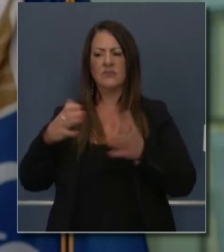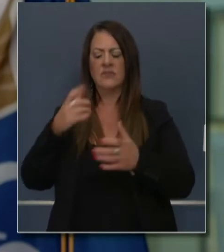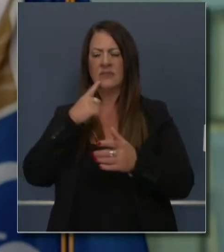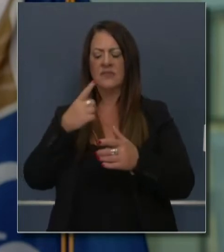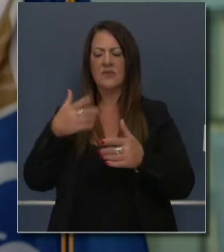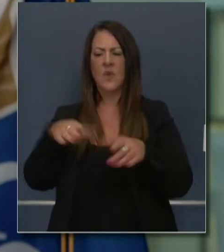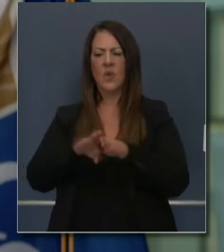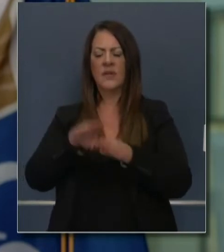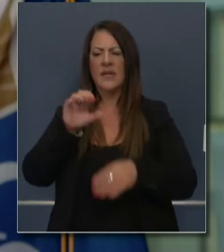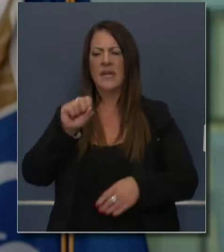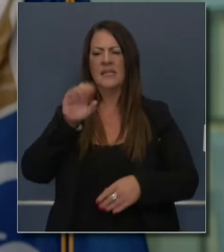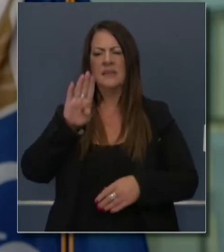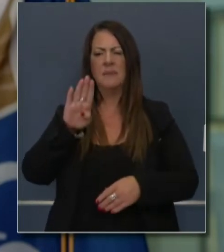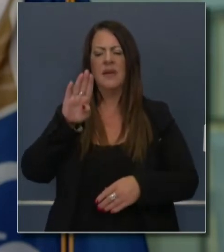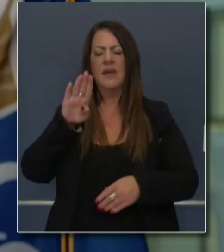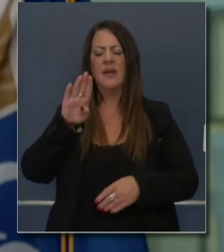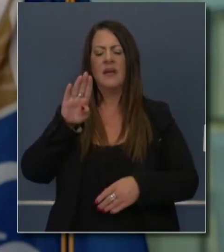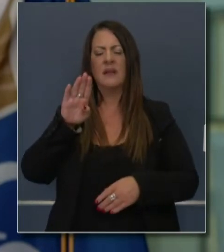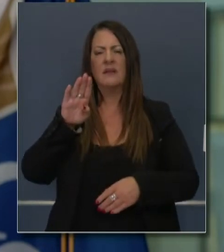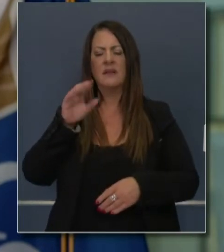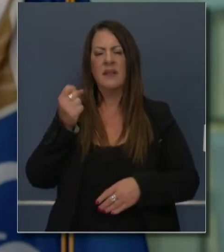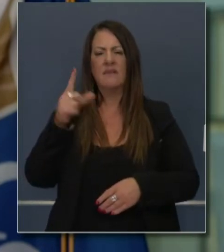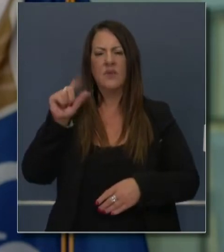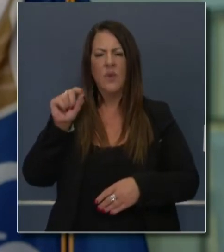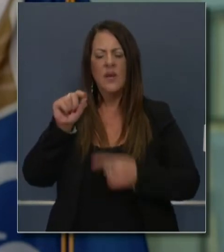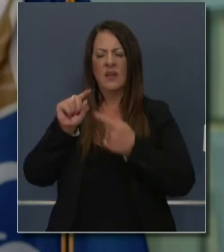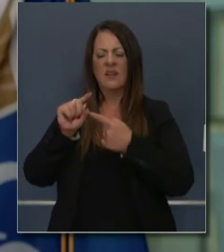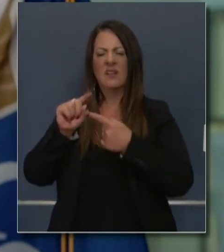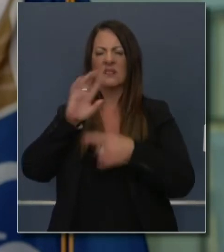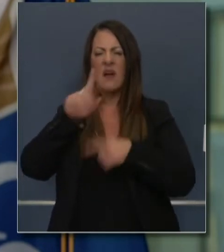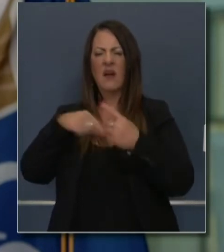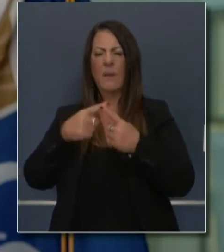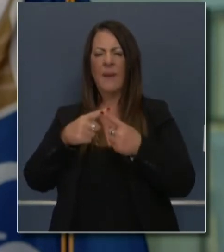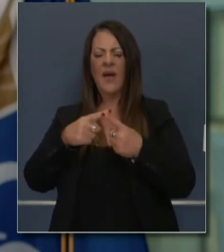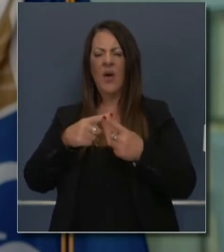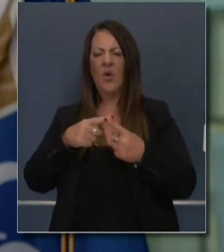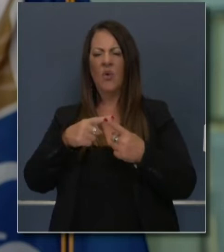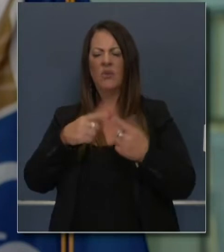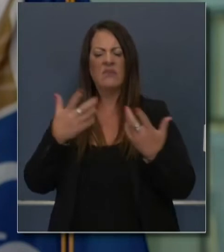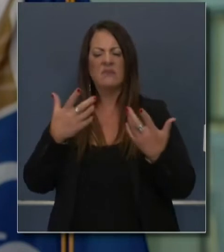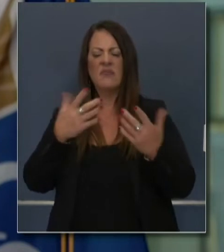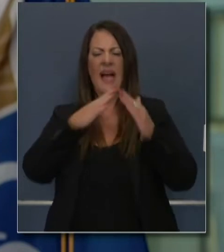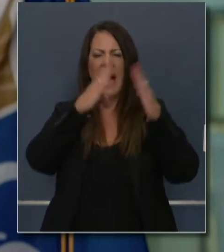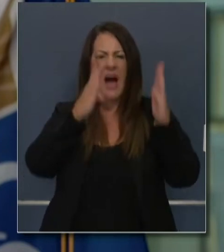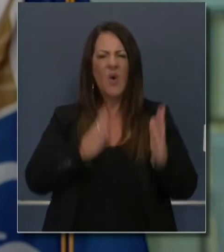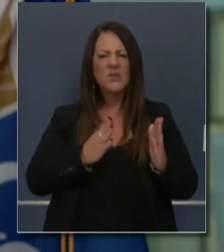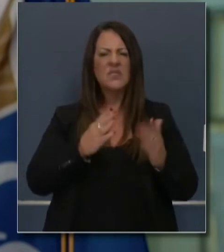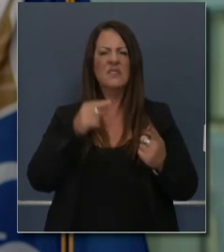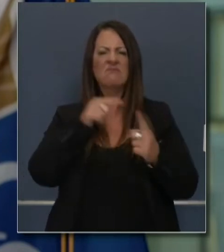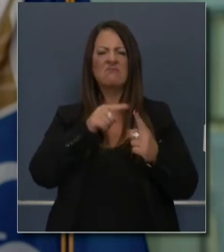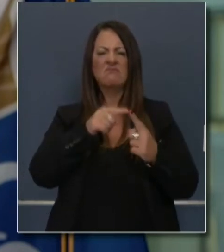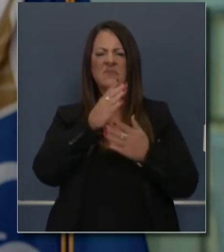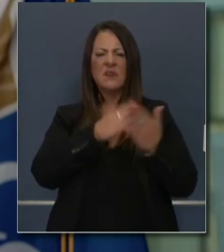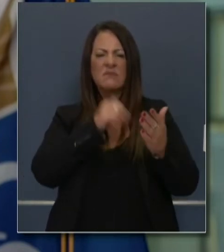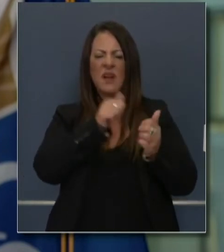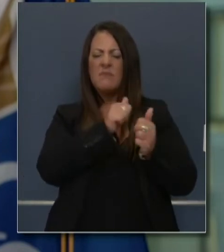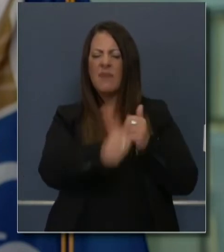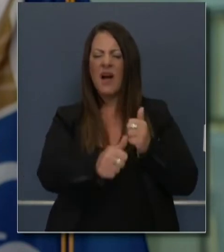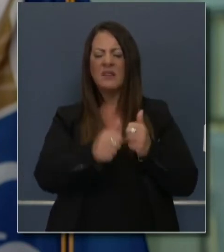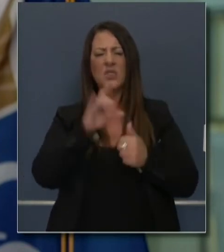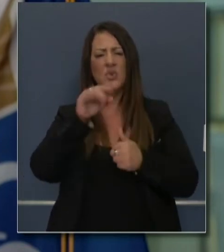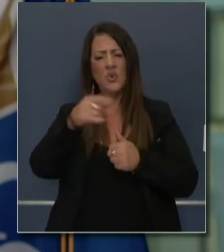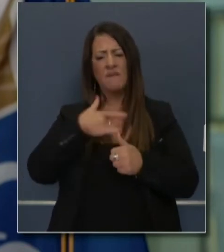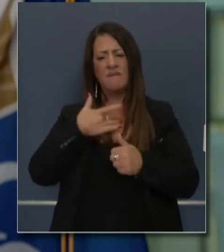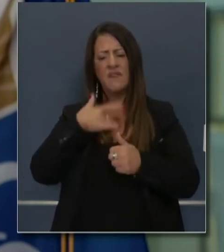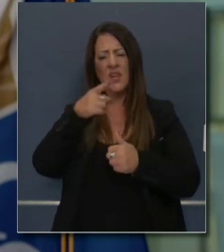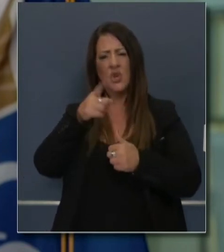1120 related to duplexes that Pro Tem Atkins sponsored. Do you wish you had done more to increase urgency around